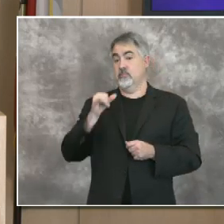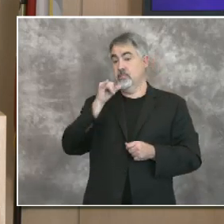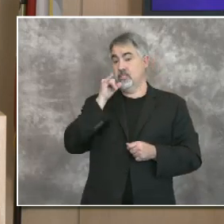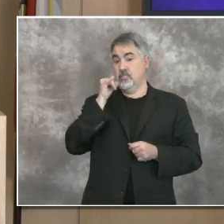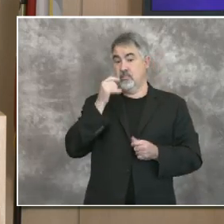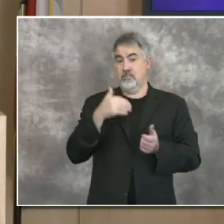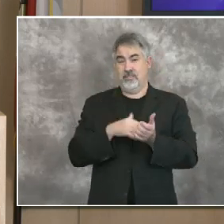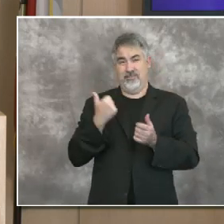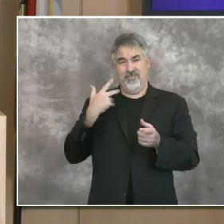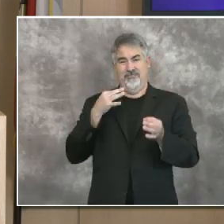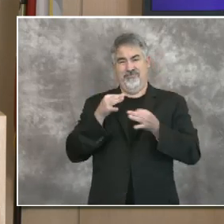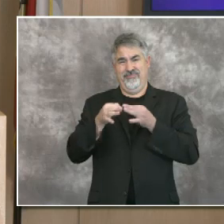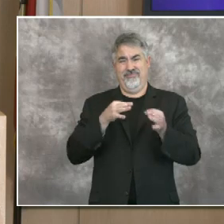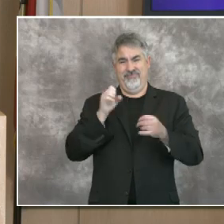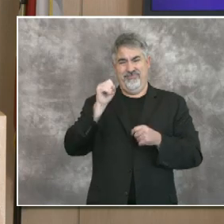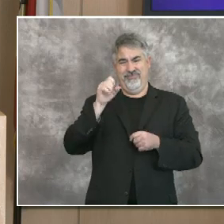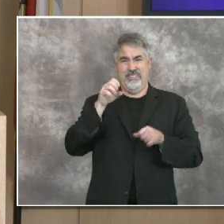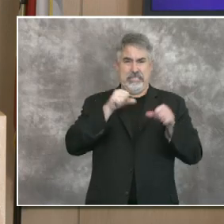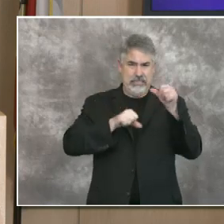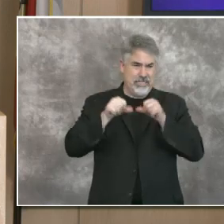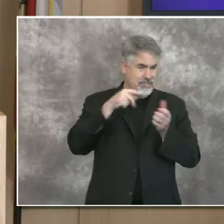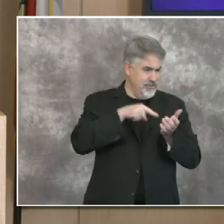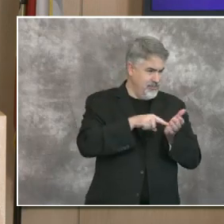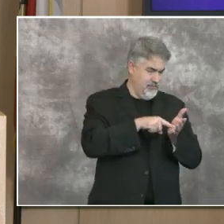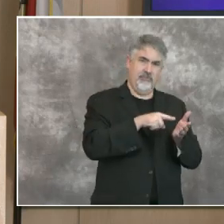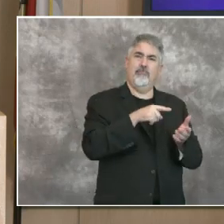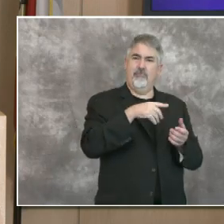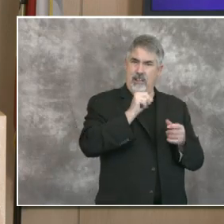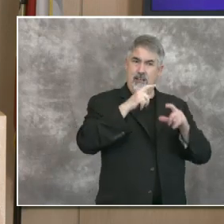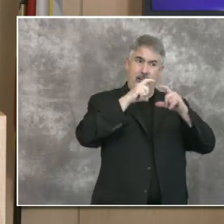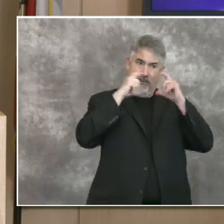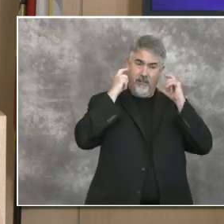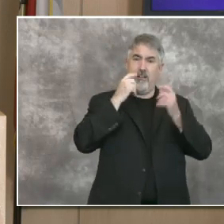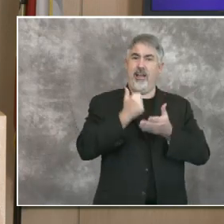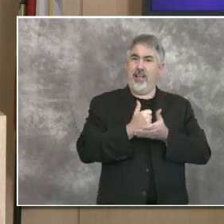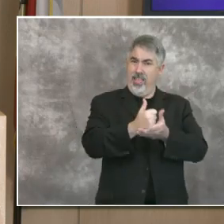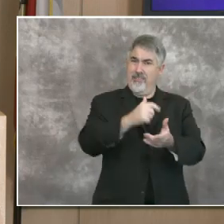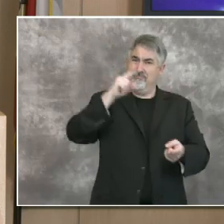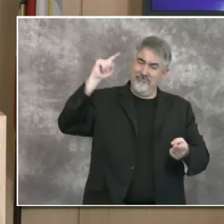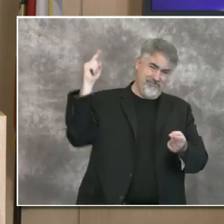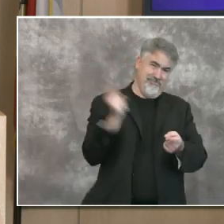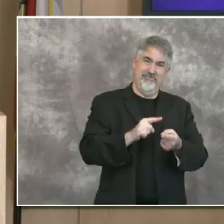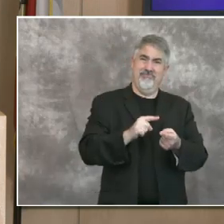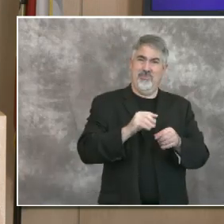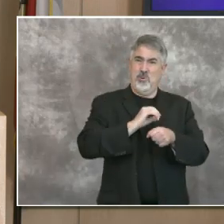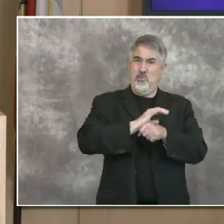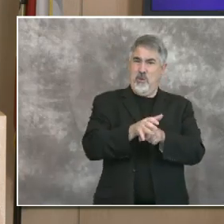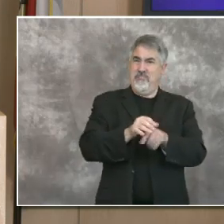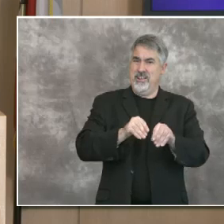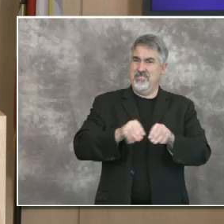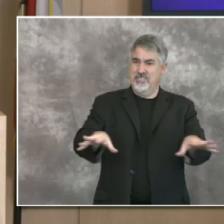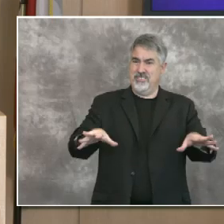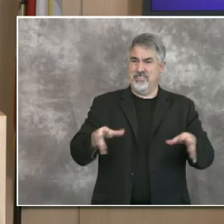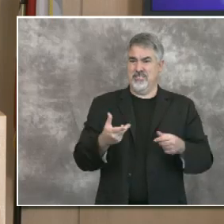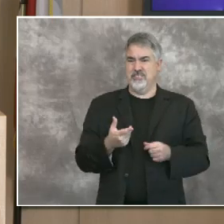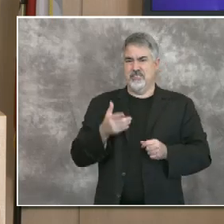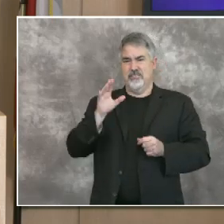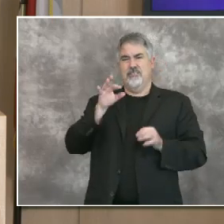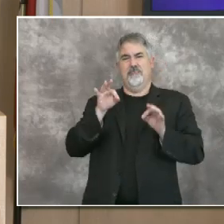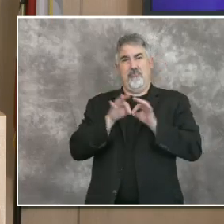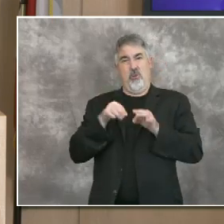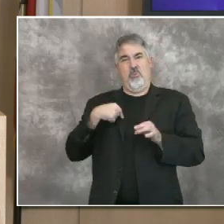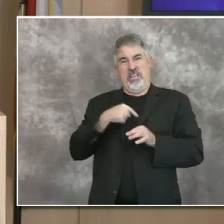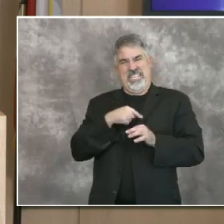and research behind why it's important. But we do think it is an important part of our ability to begin easing and opening